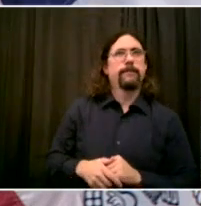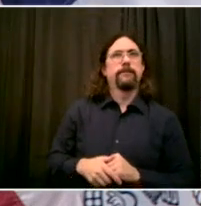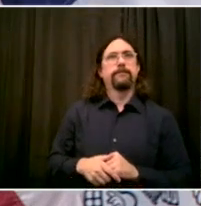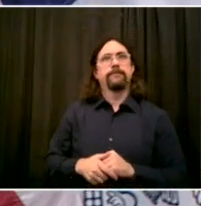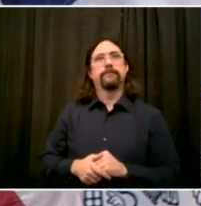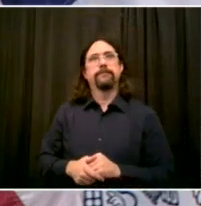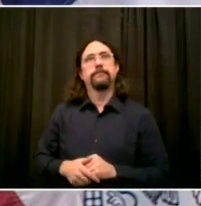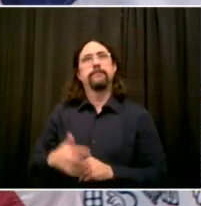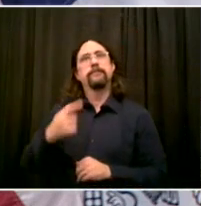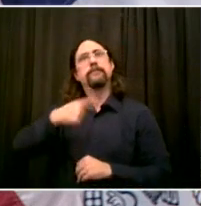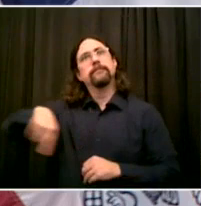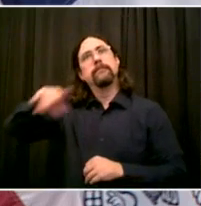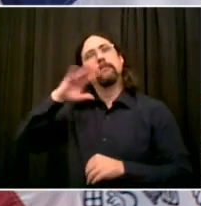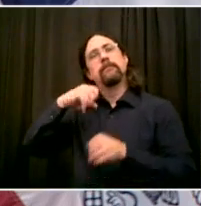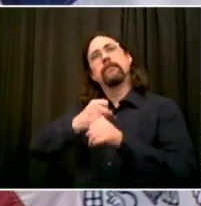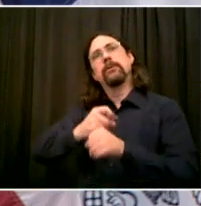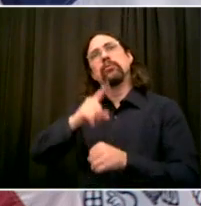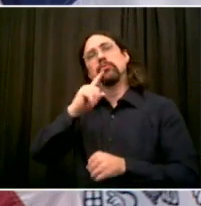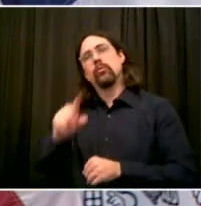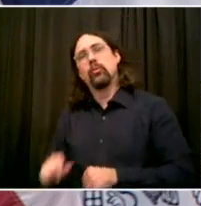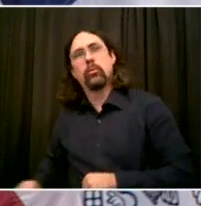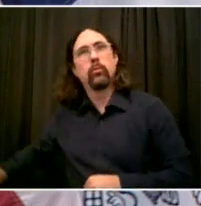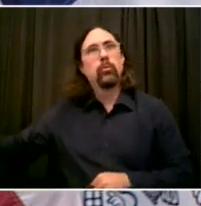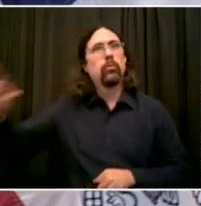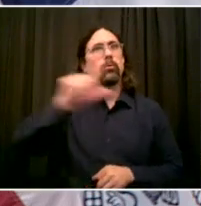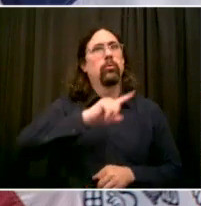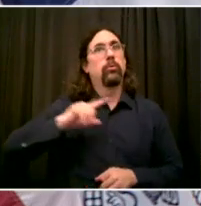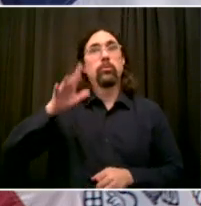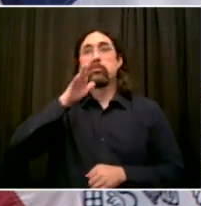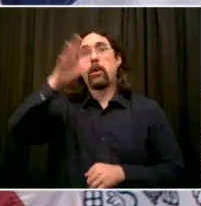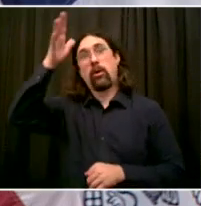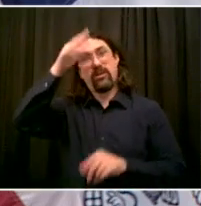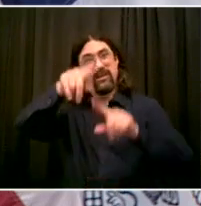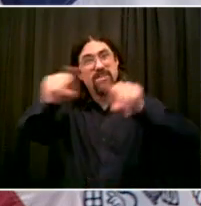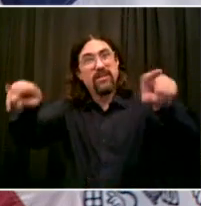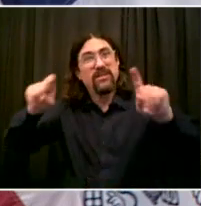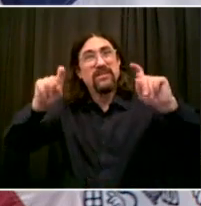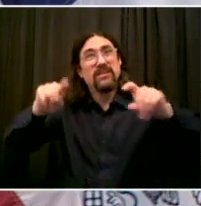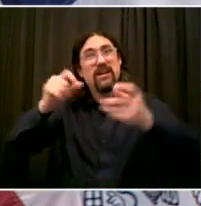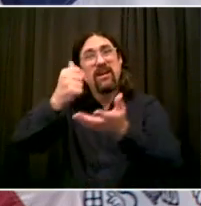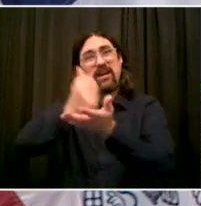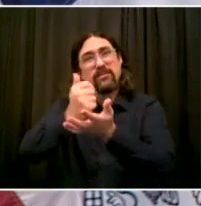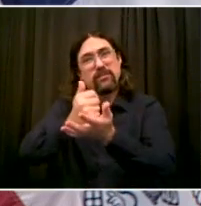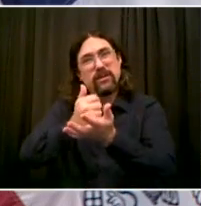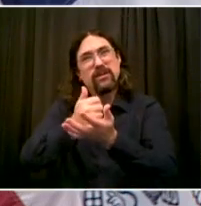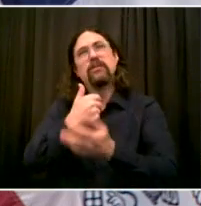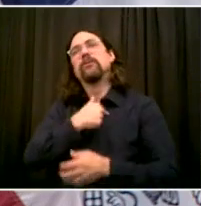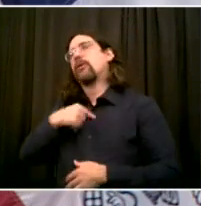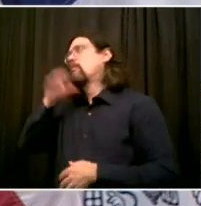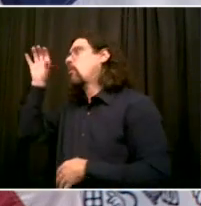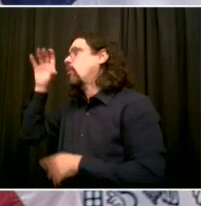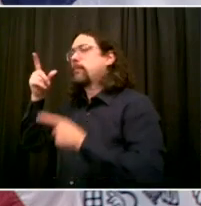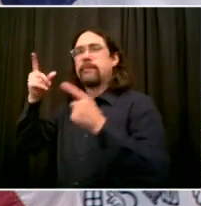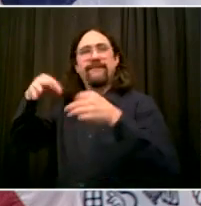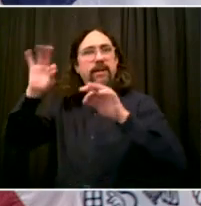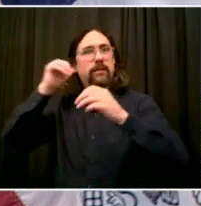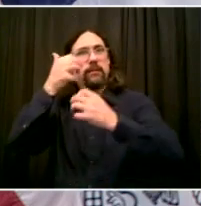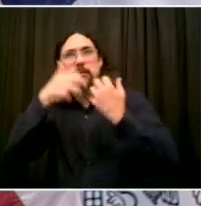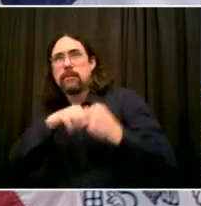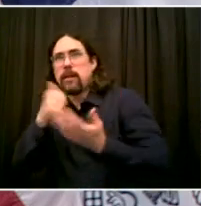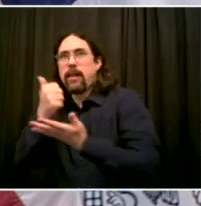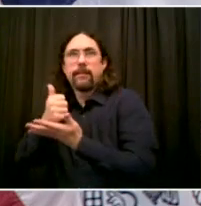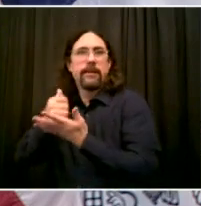every parent who needs help, that we're going to constantly look for every option to help them, because in New York City, we